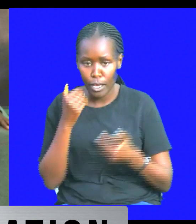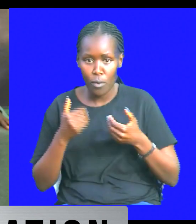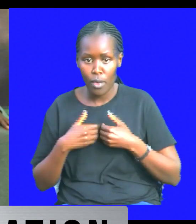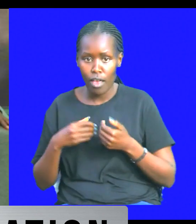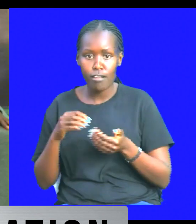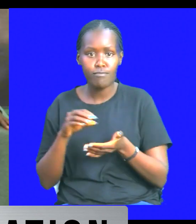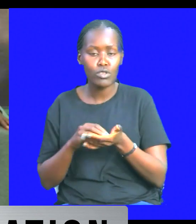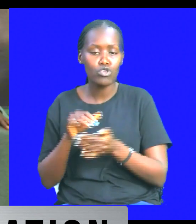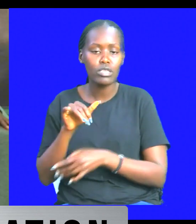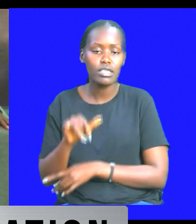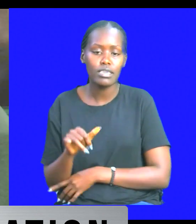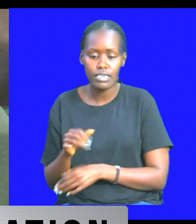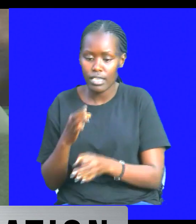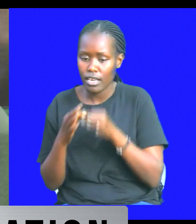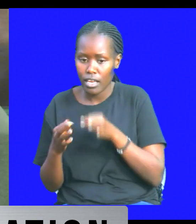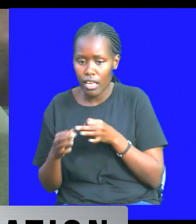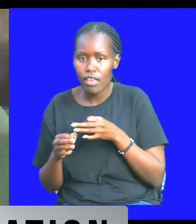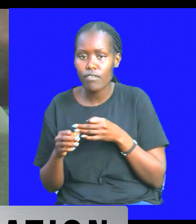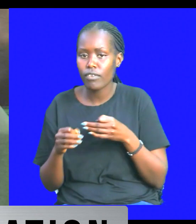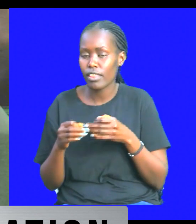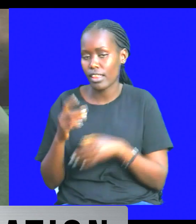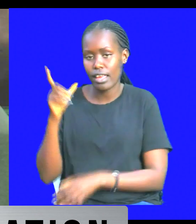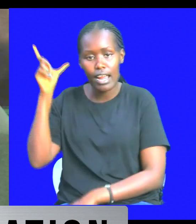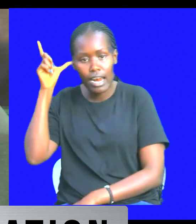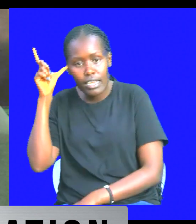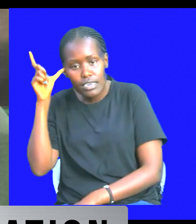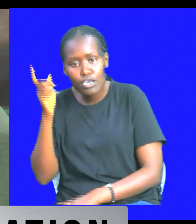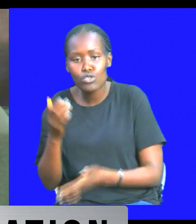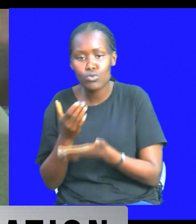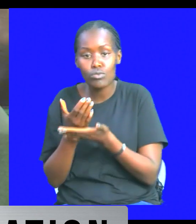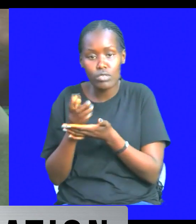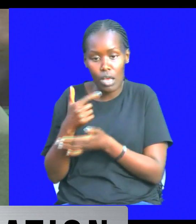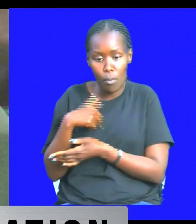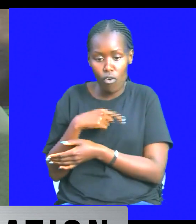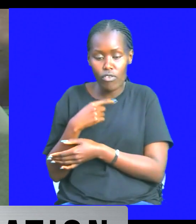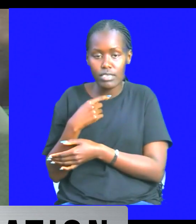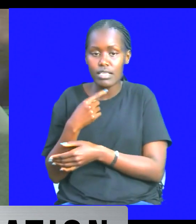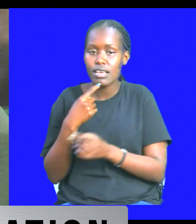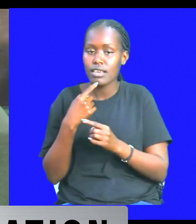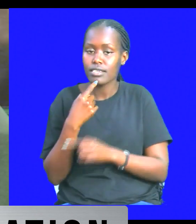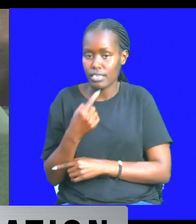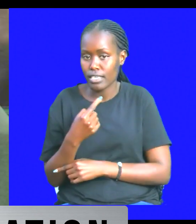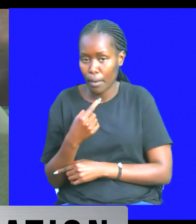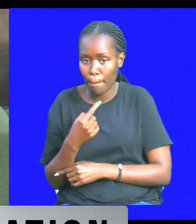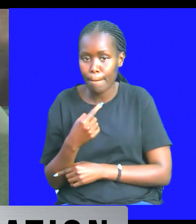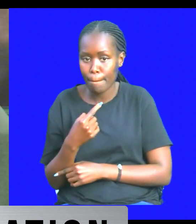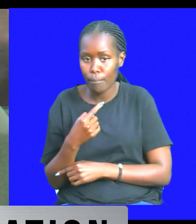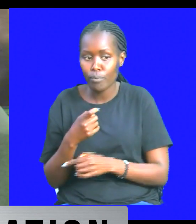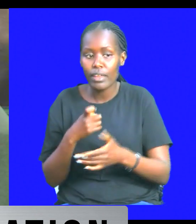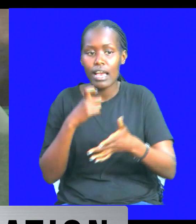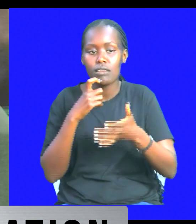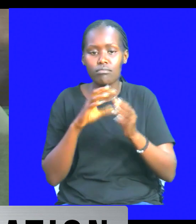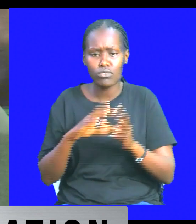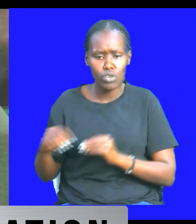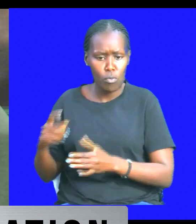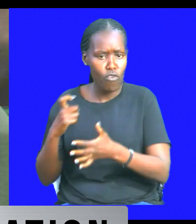Jonah. If they had listened to what some of us were saying, remove taxes on basic and essential commodities, and you will find a lot of